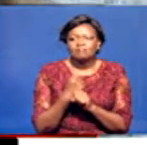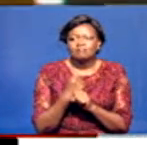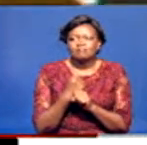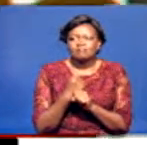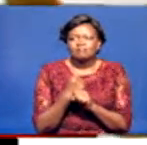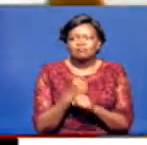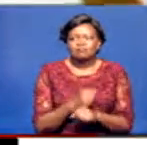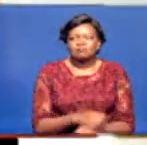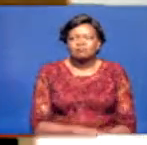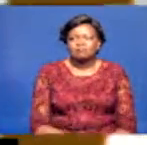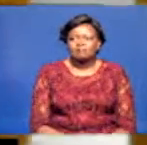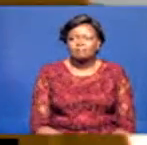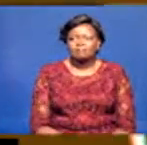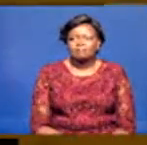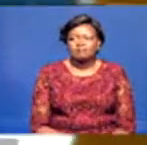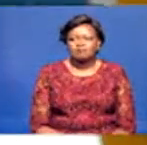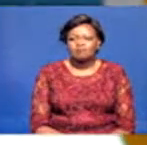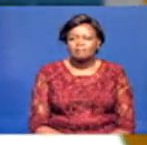County.